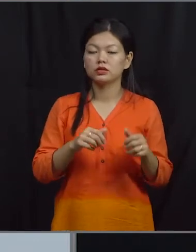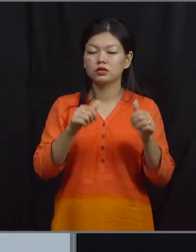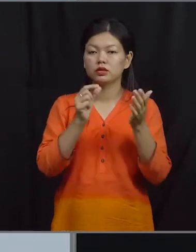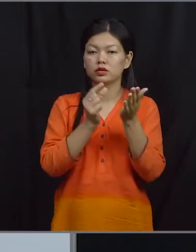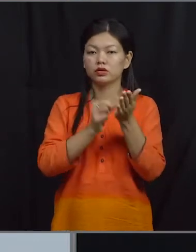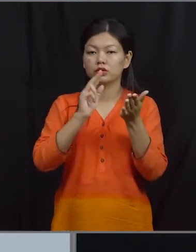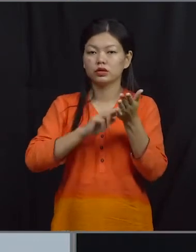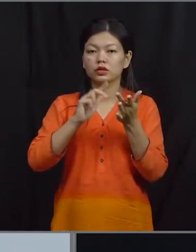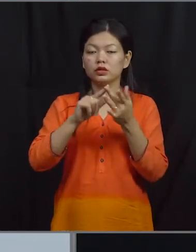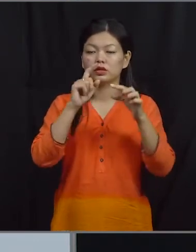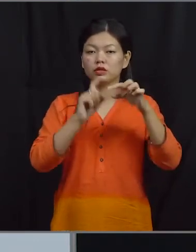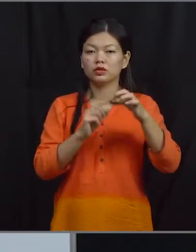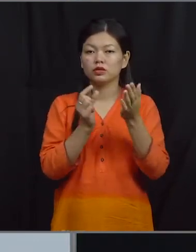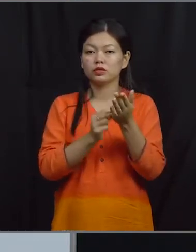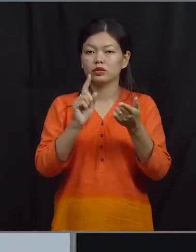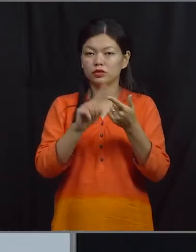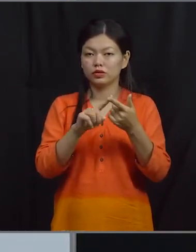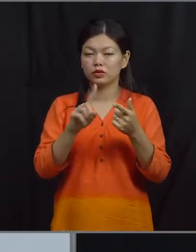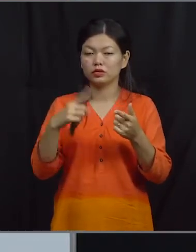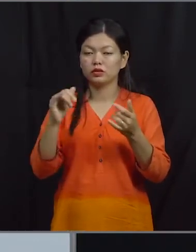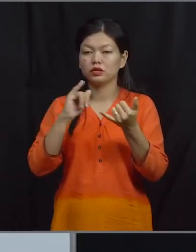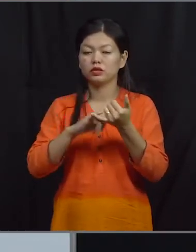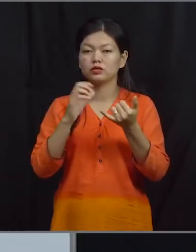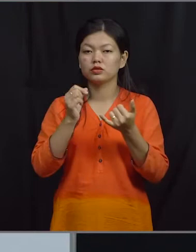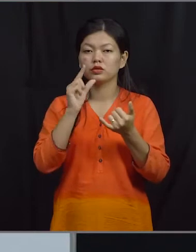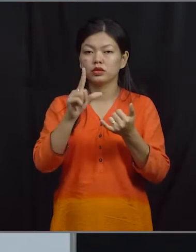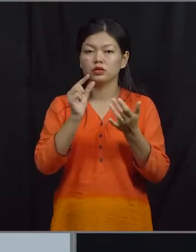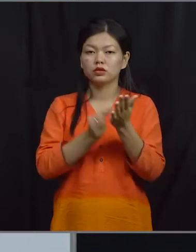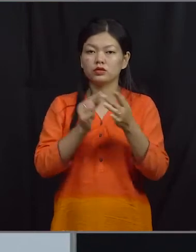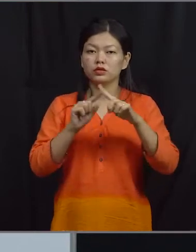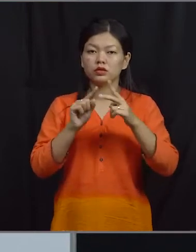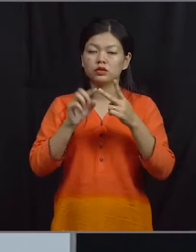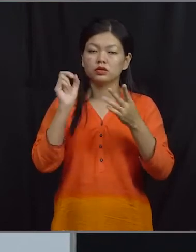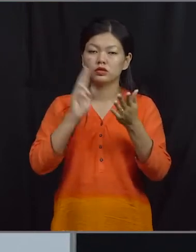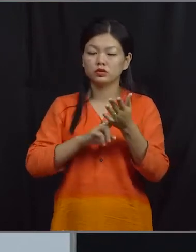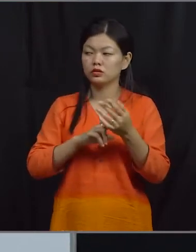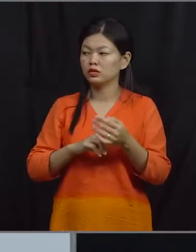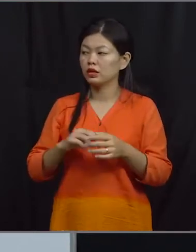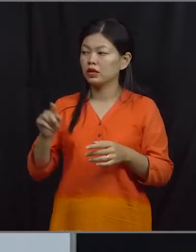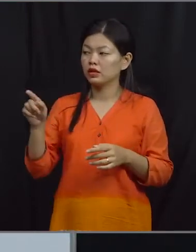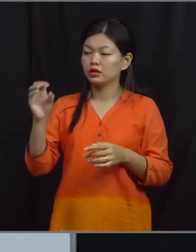we get unique solution here, and here no solution, and here infinitely many solutions,